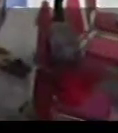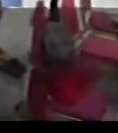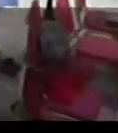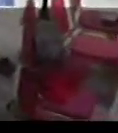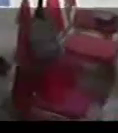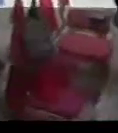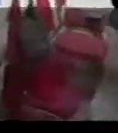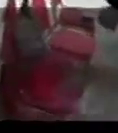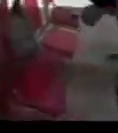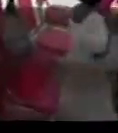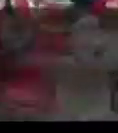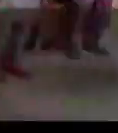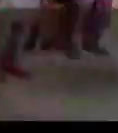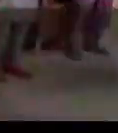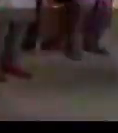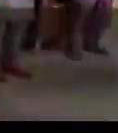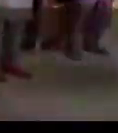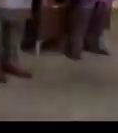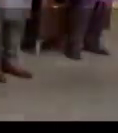Are you there